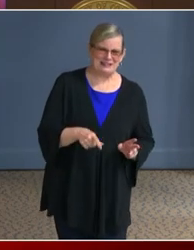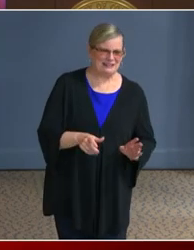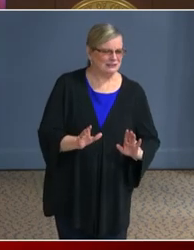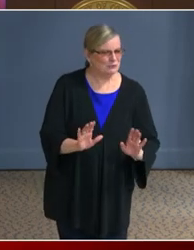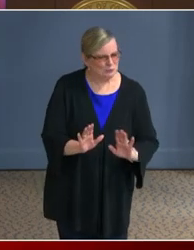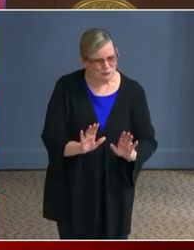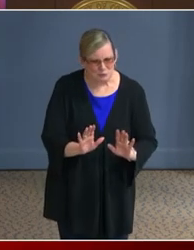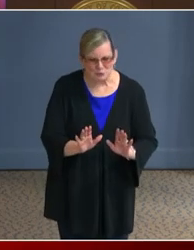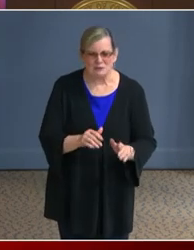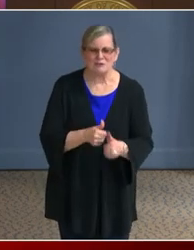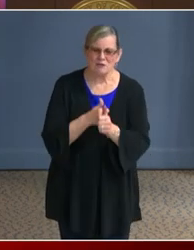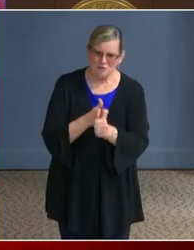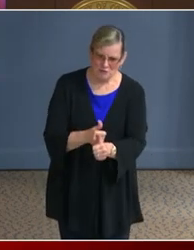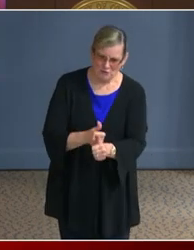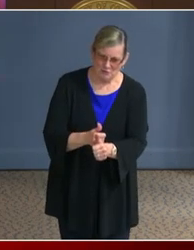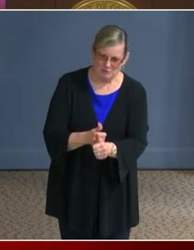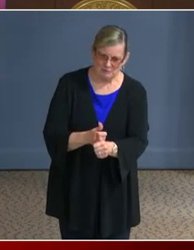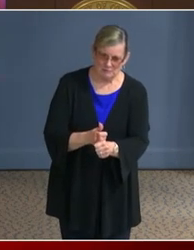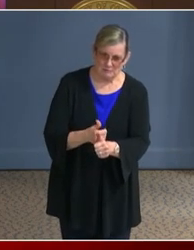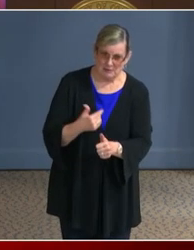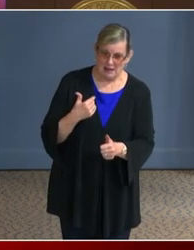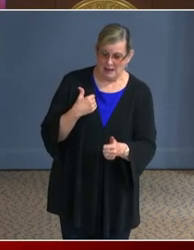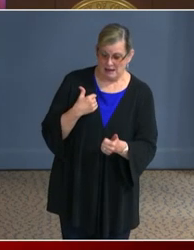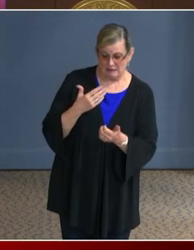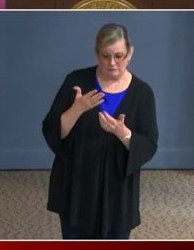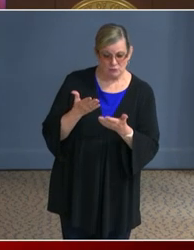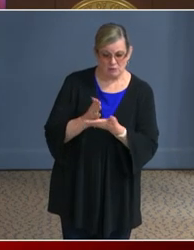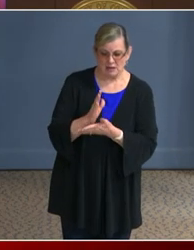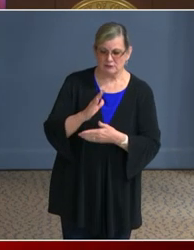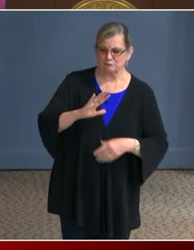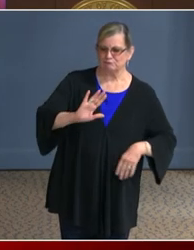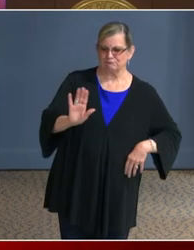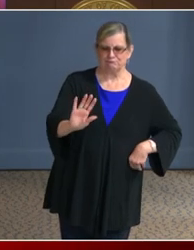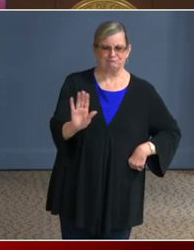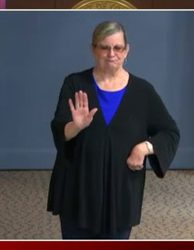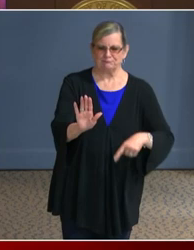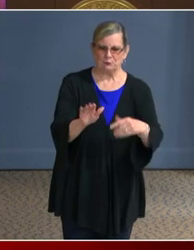deny you entry. We are making available on the